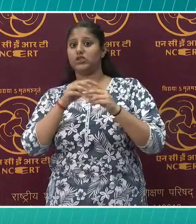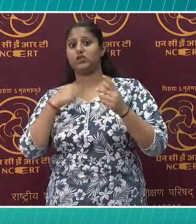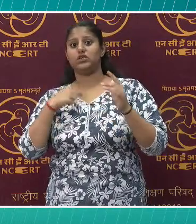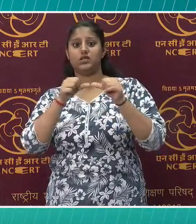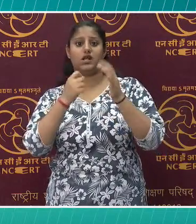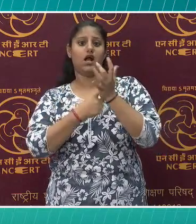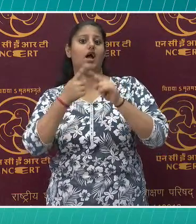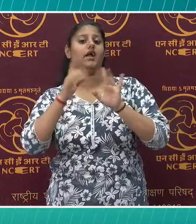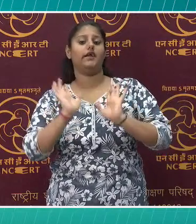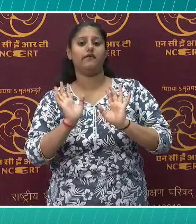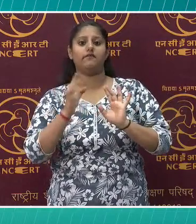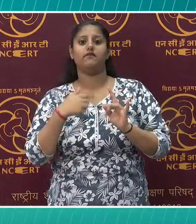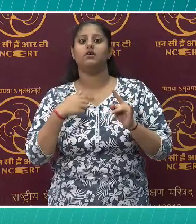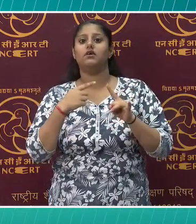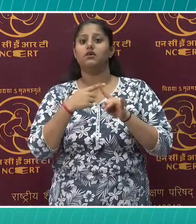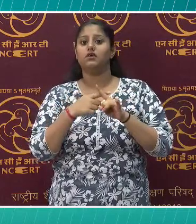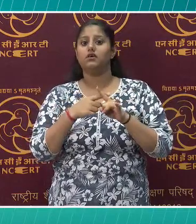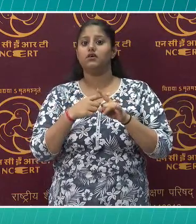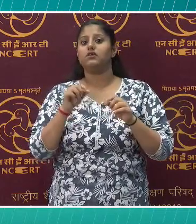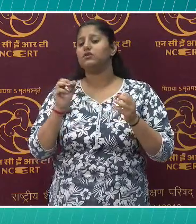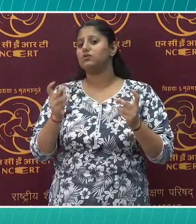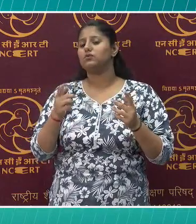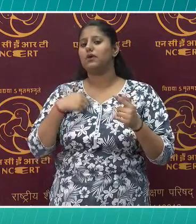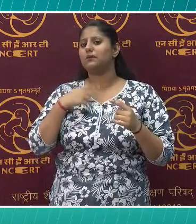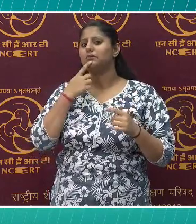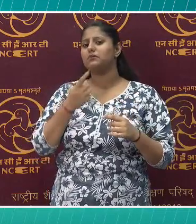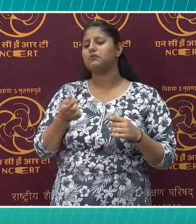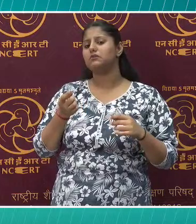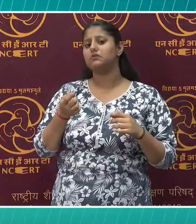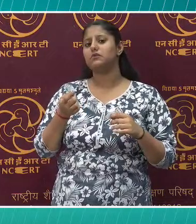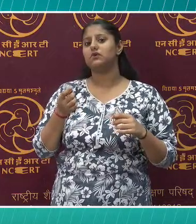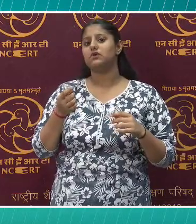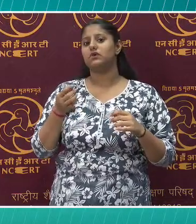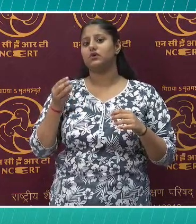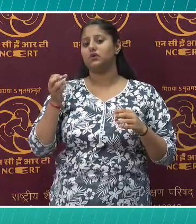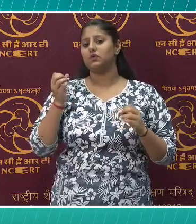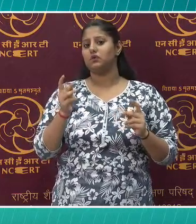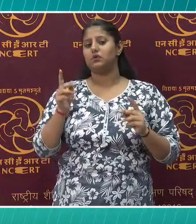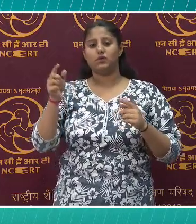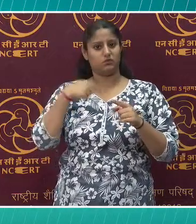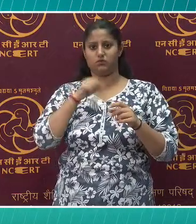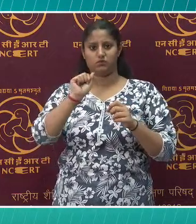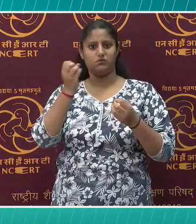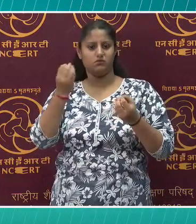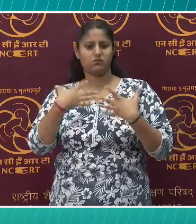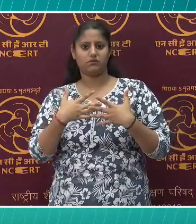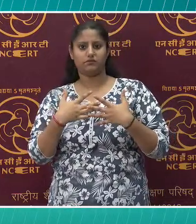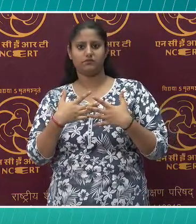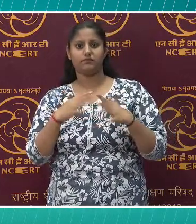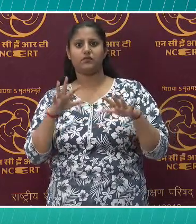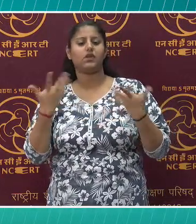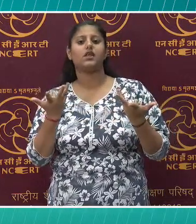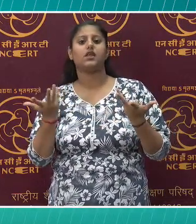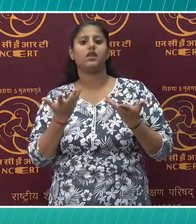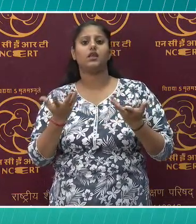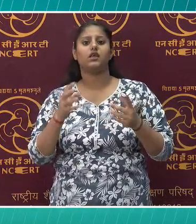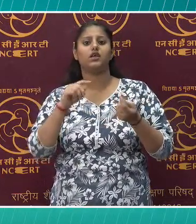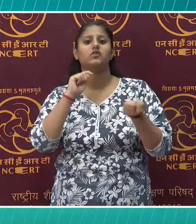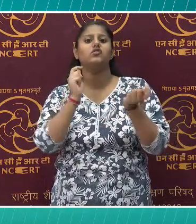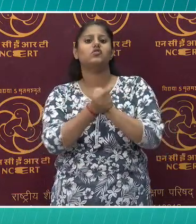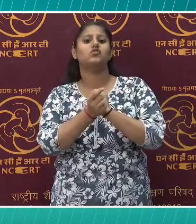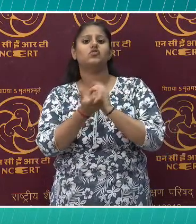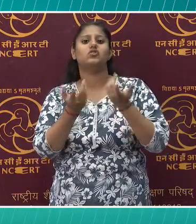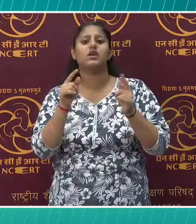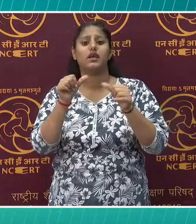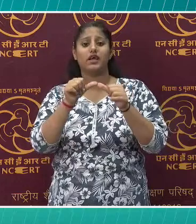art education is all about. And as I proceed. So ma'am, given that you said all this, how then would we change the